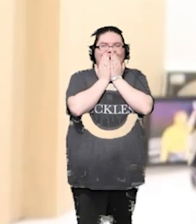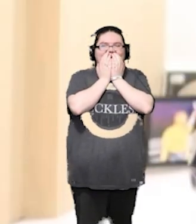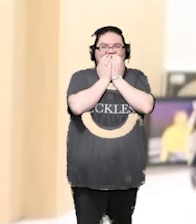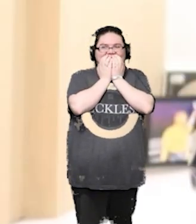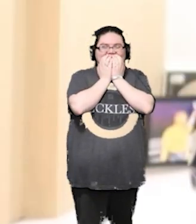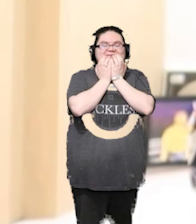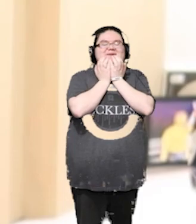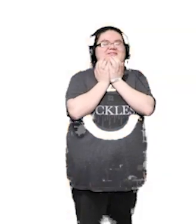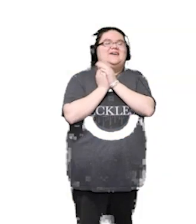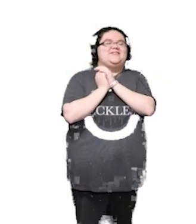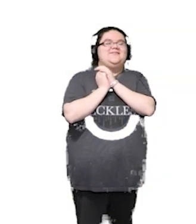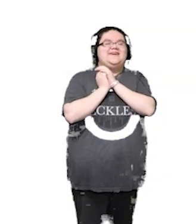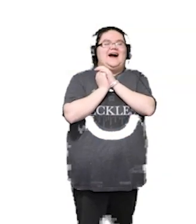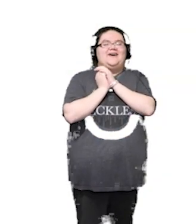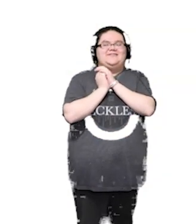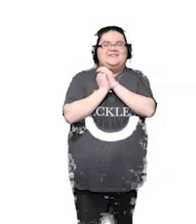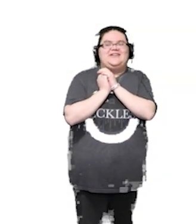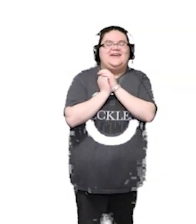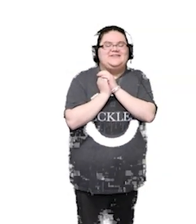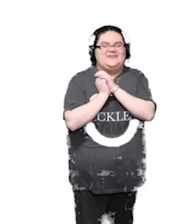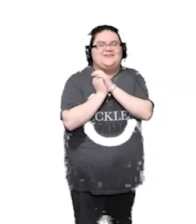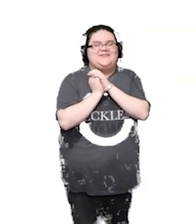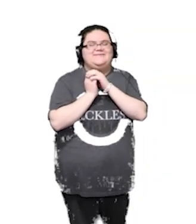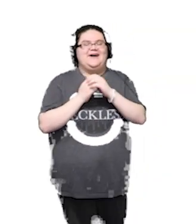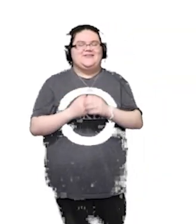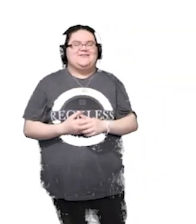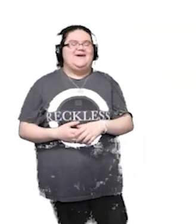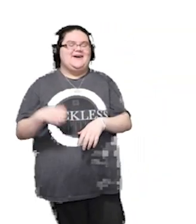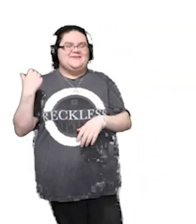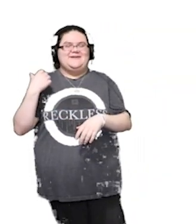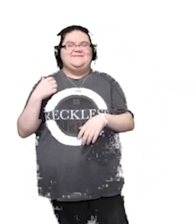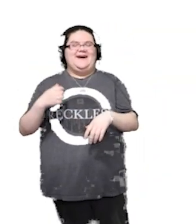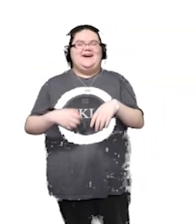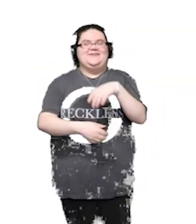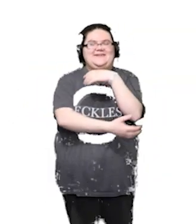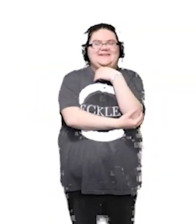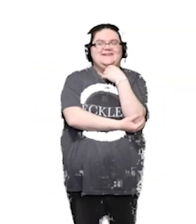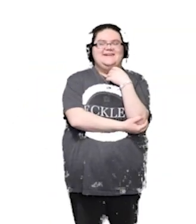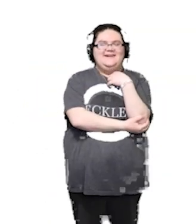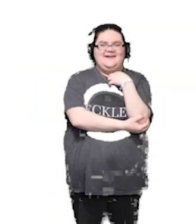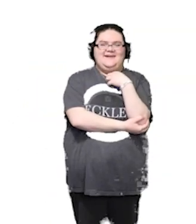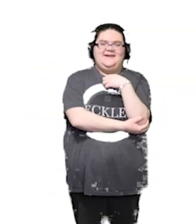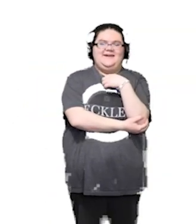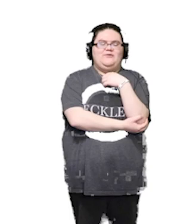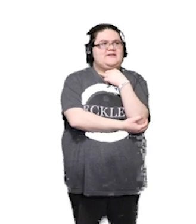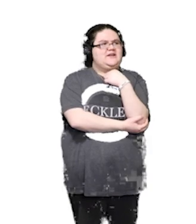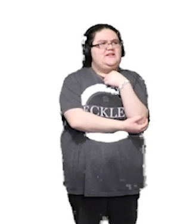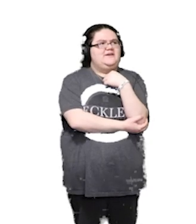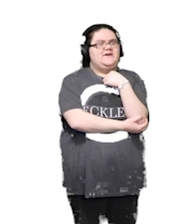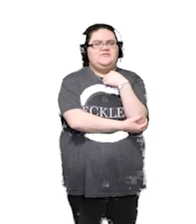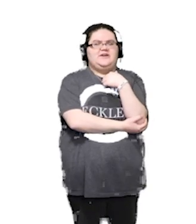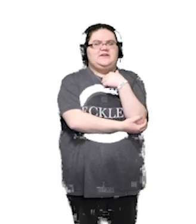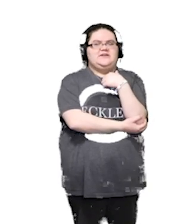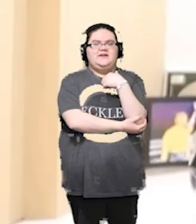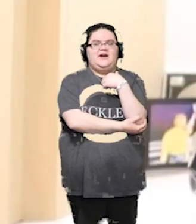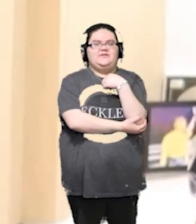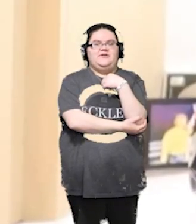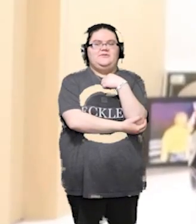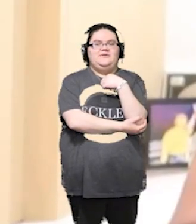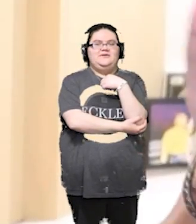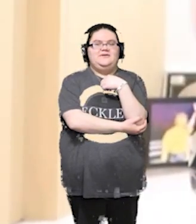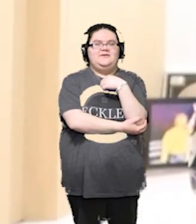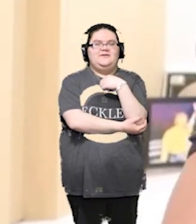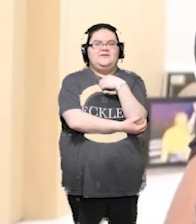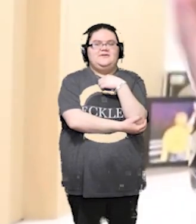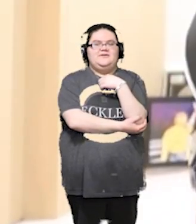God, that is wild. But that's something I would say just to mess with my husband if I had one. Women should have. Wait, did I laugh? I don't think I did. Did I? I don't